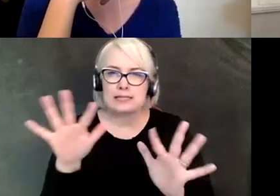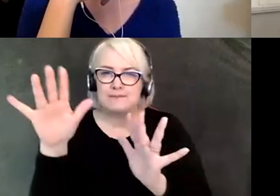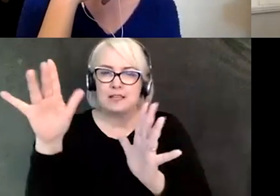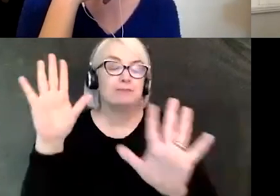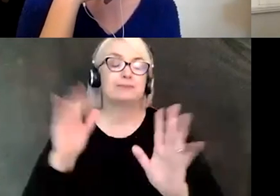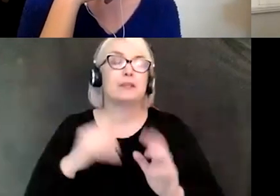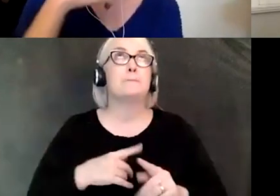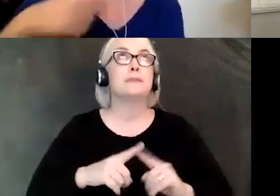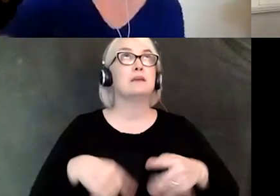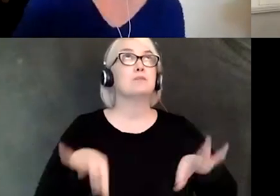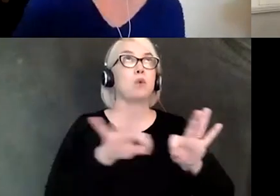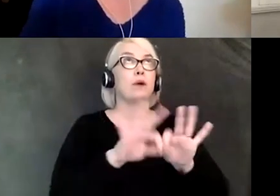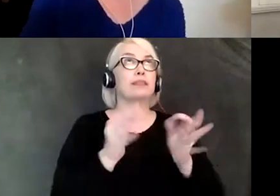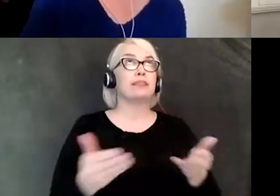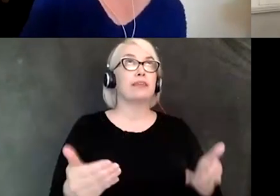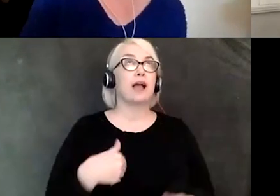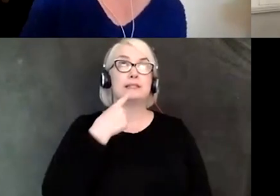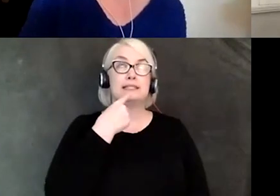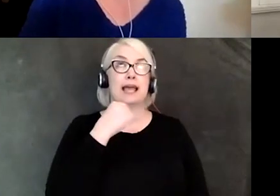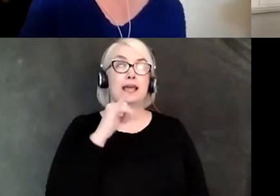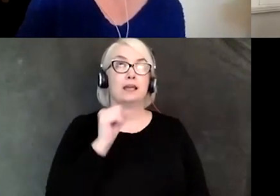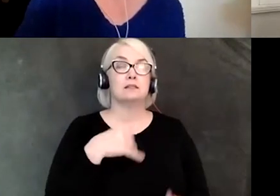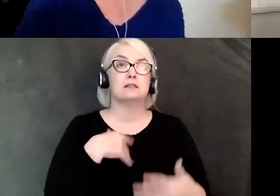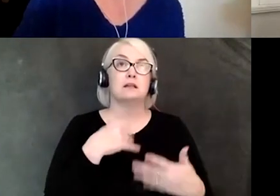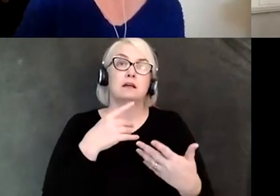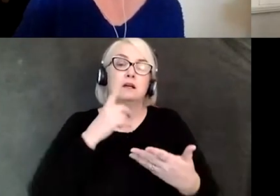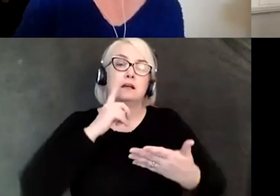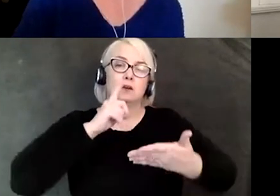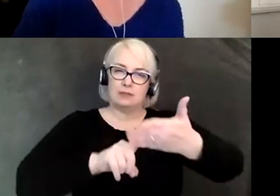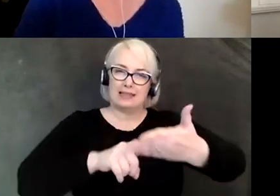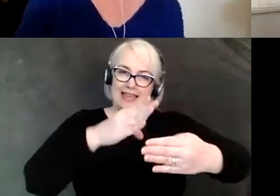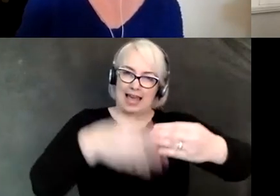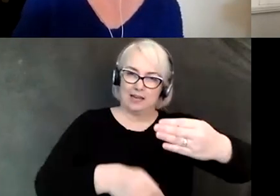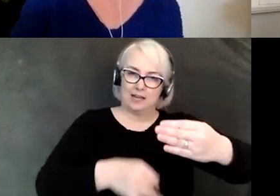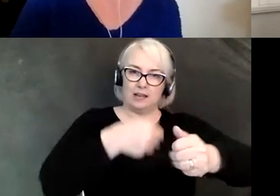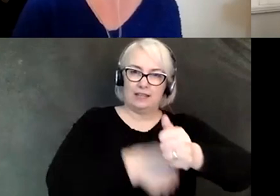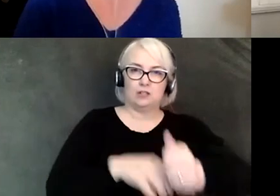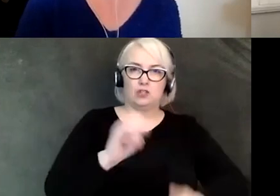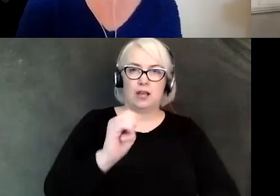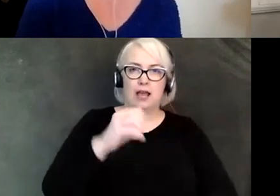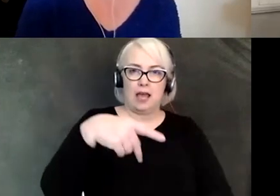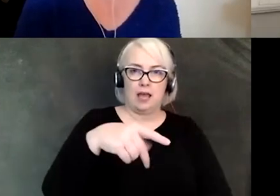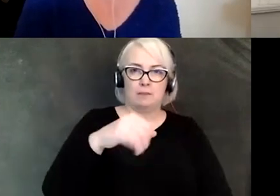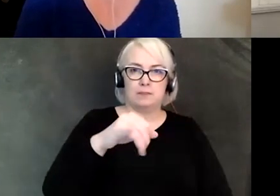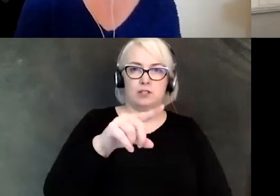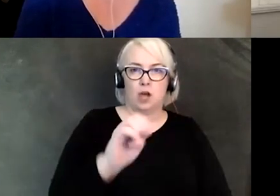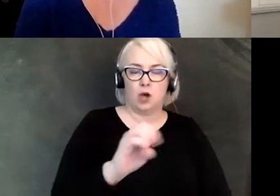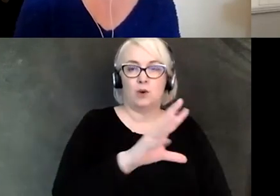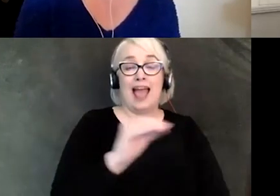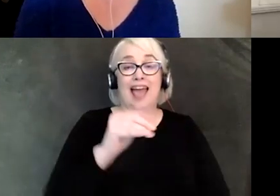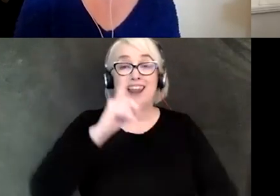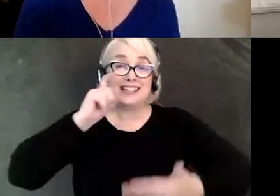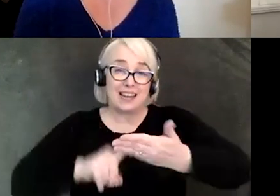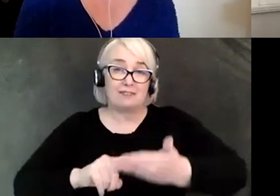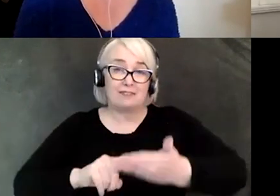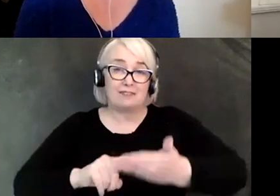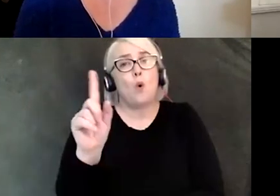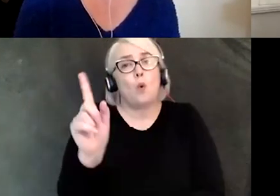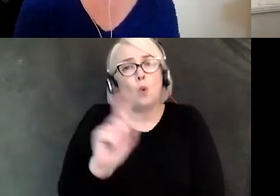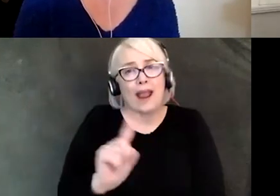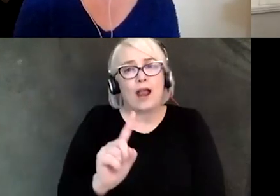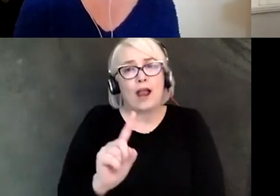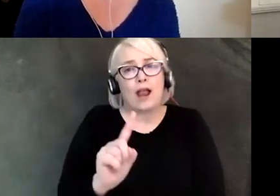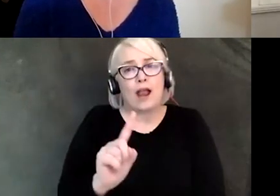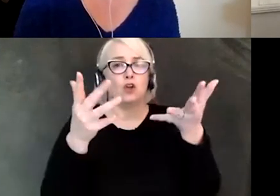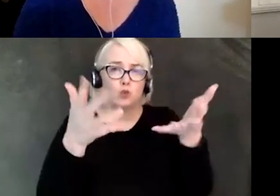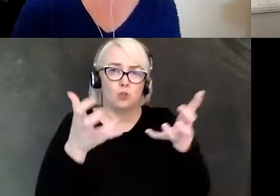I would say is, is identifying an ending of each episode and identifying where you want the audience to be